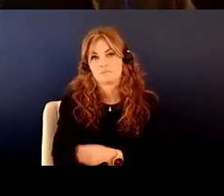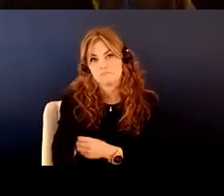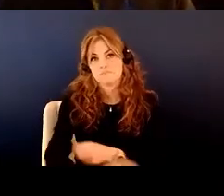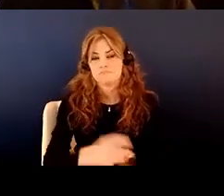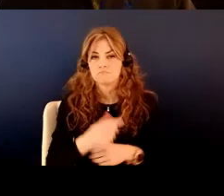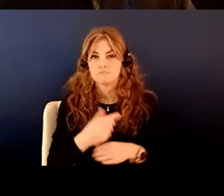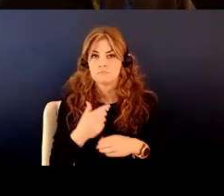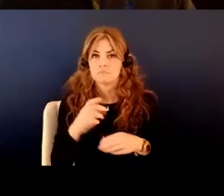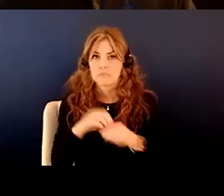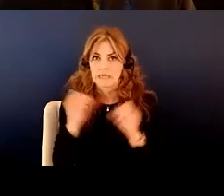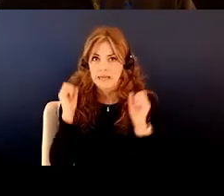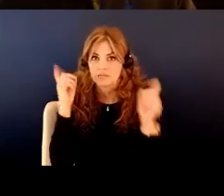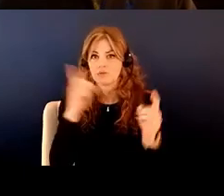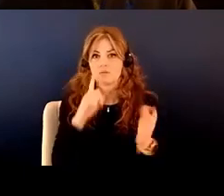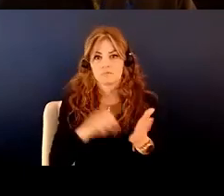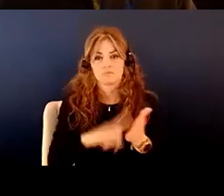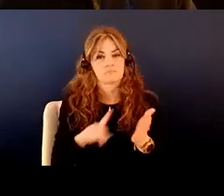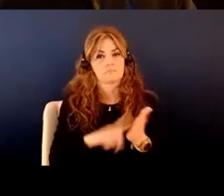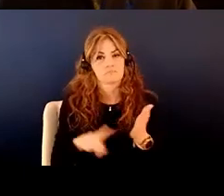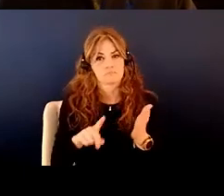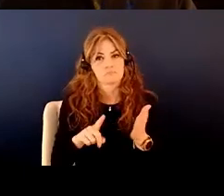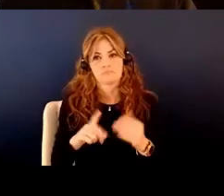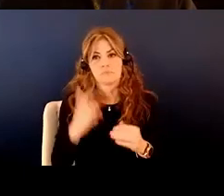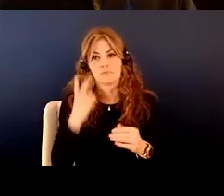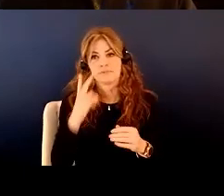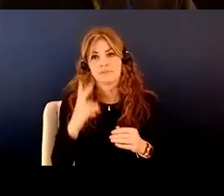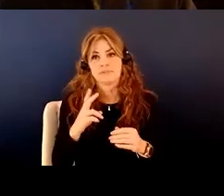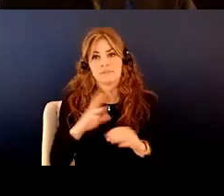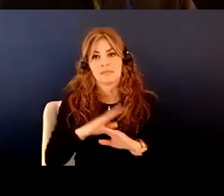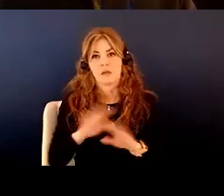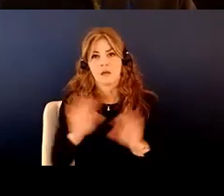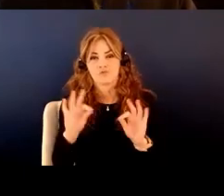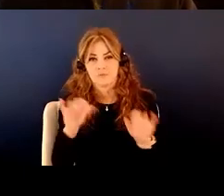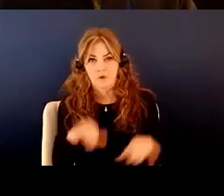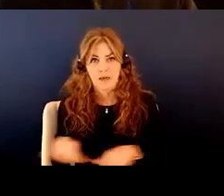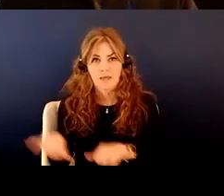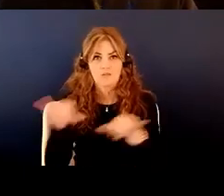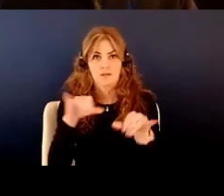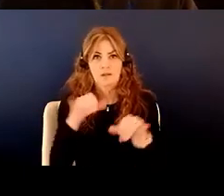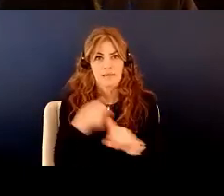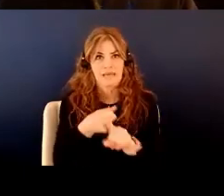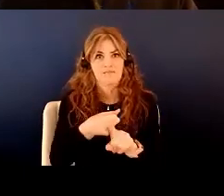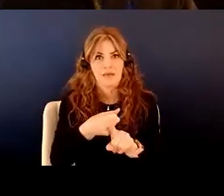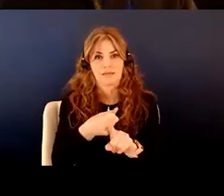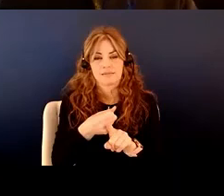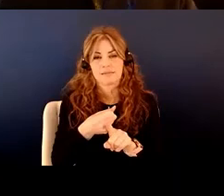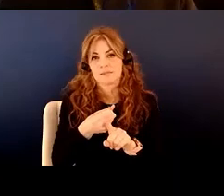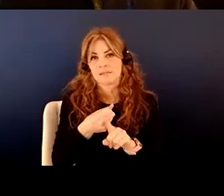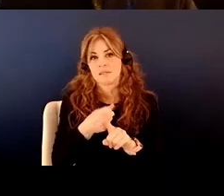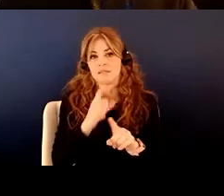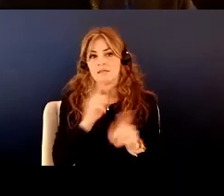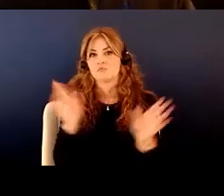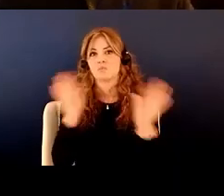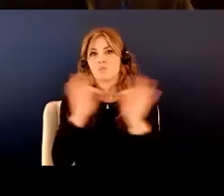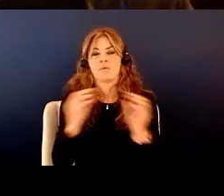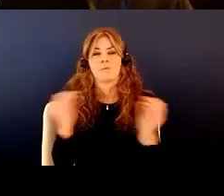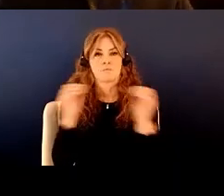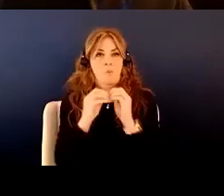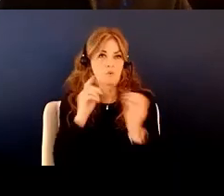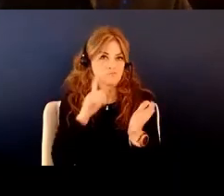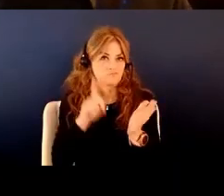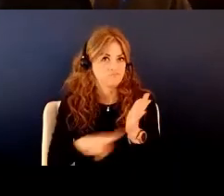certainly in education research, we see non-trivial heterogeneity in effects that warrants investigation.